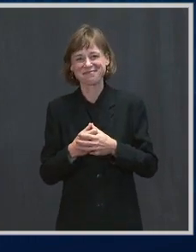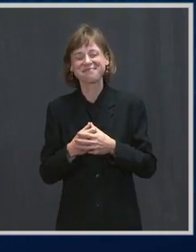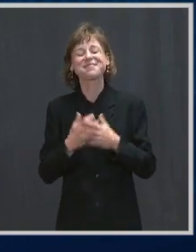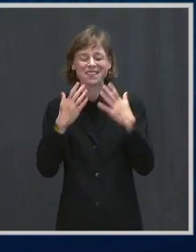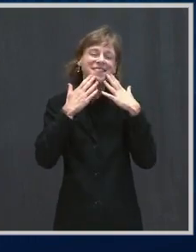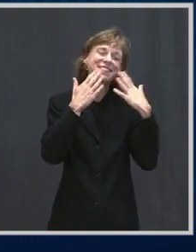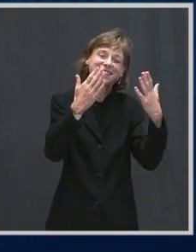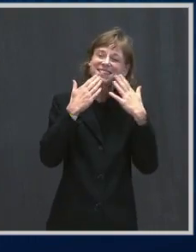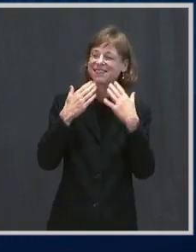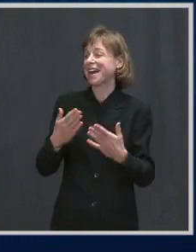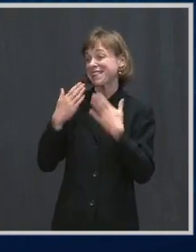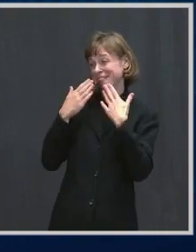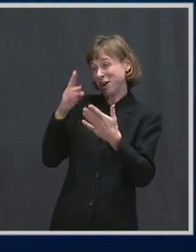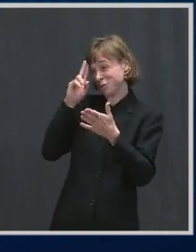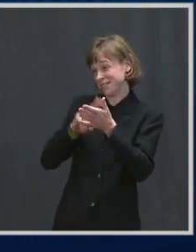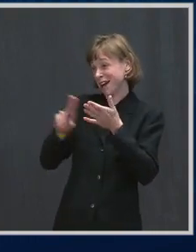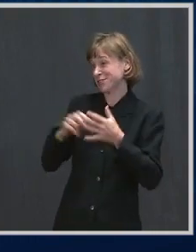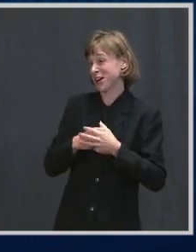Thank you, Mr. Secretary.